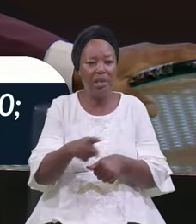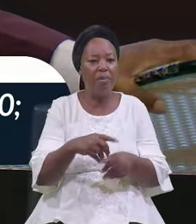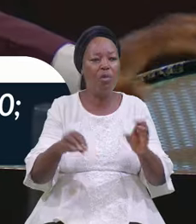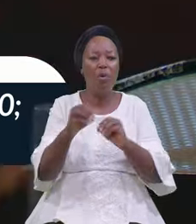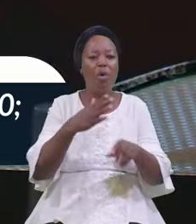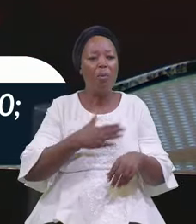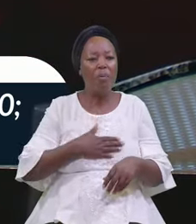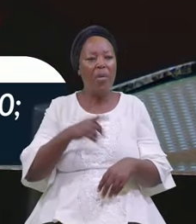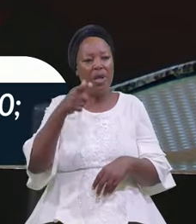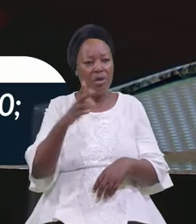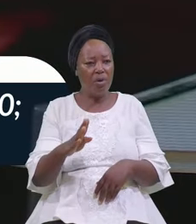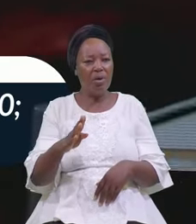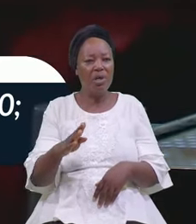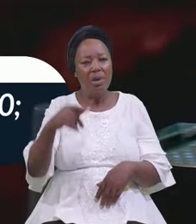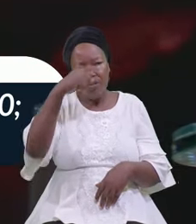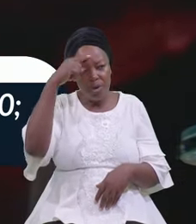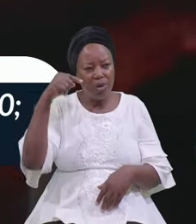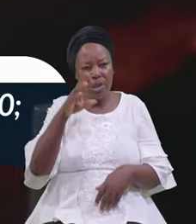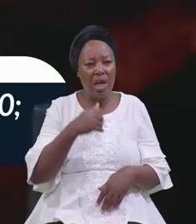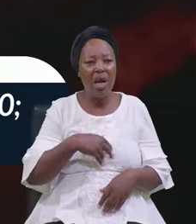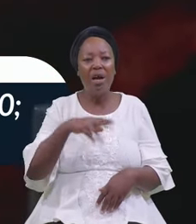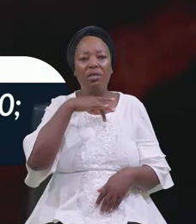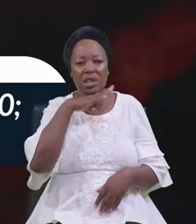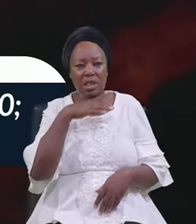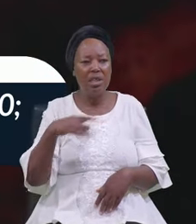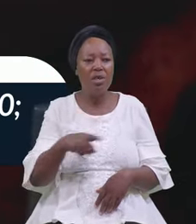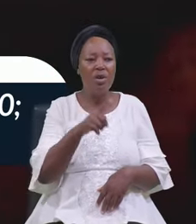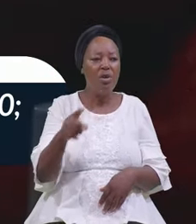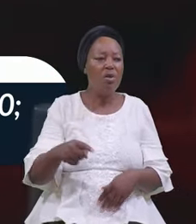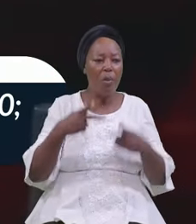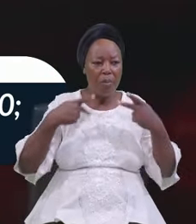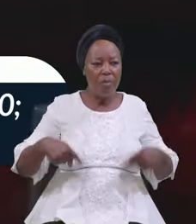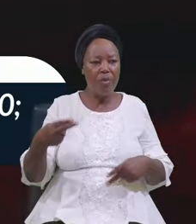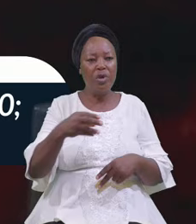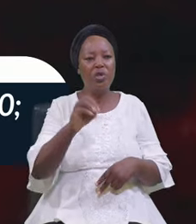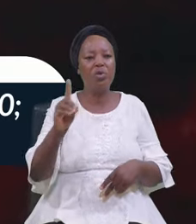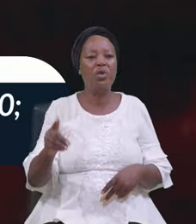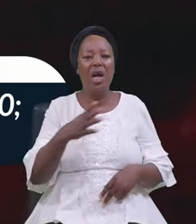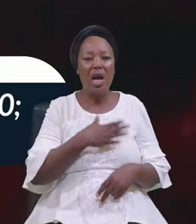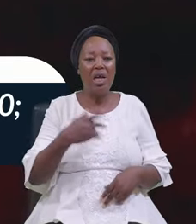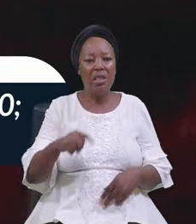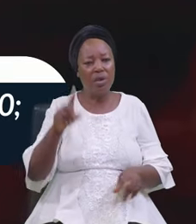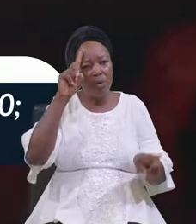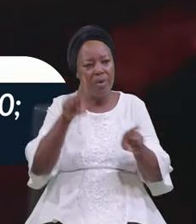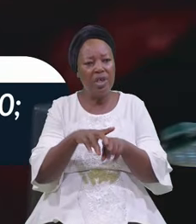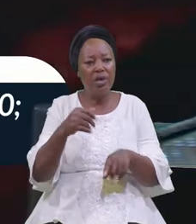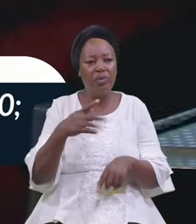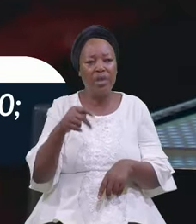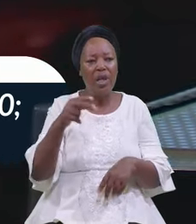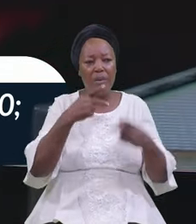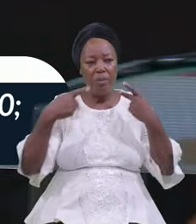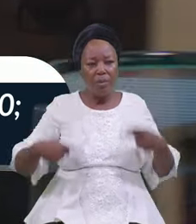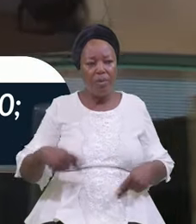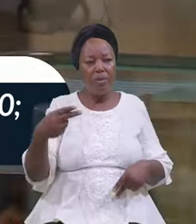God, because they have defiled the priesthood and the covenant of the priesthood and of